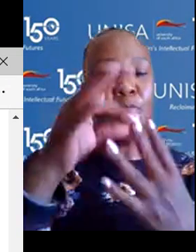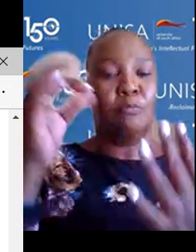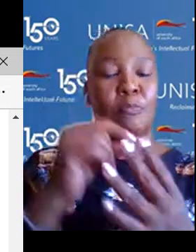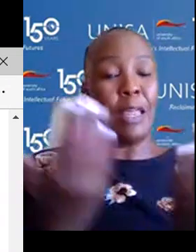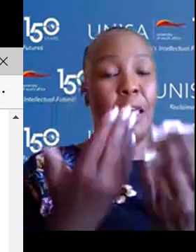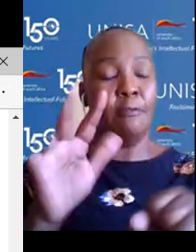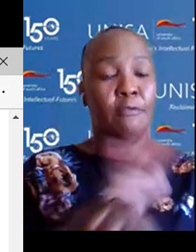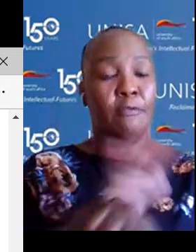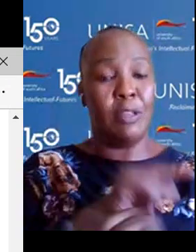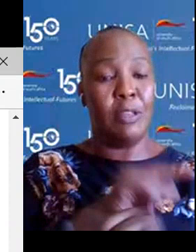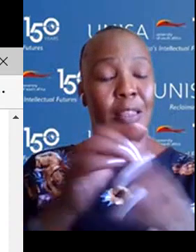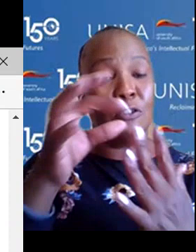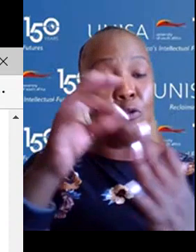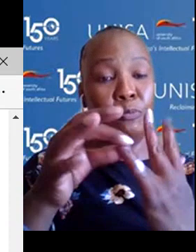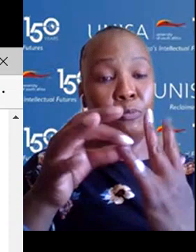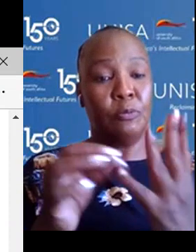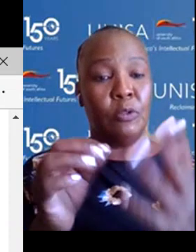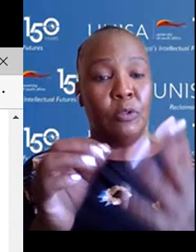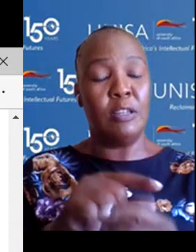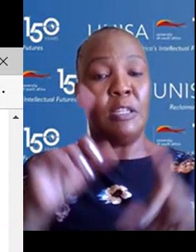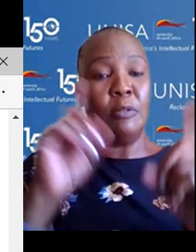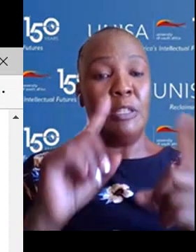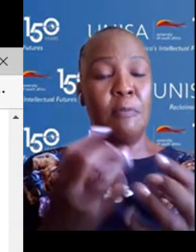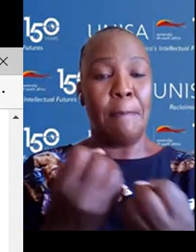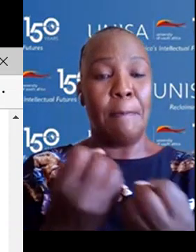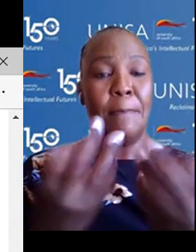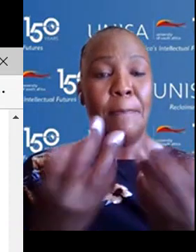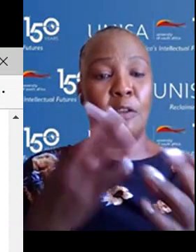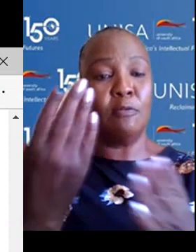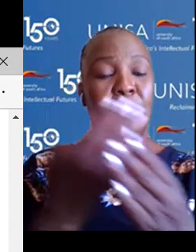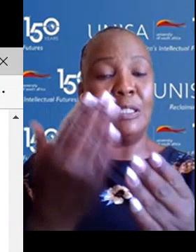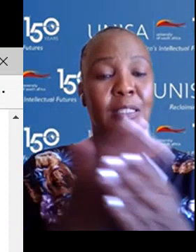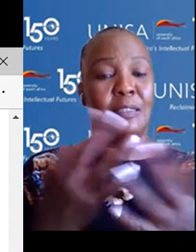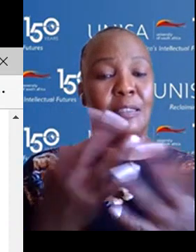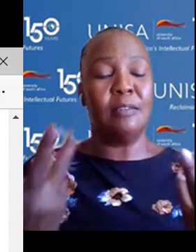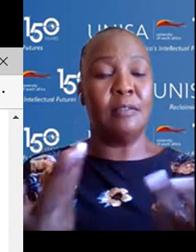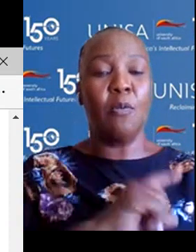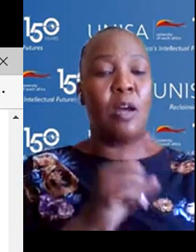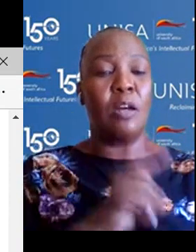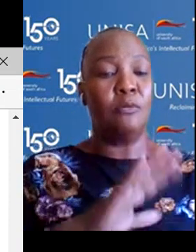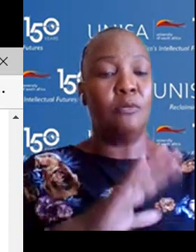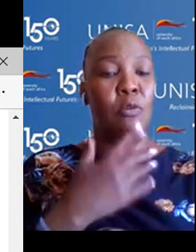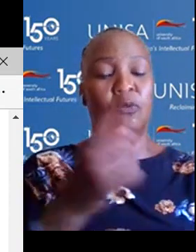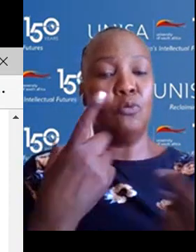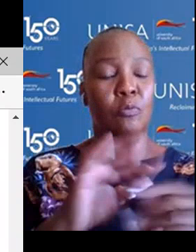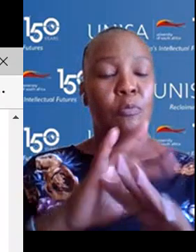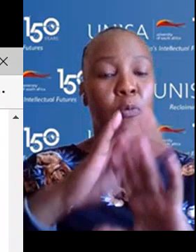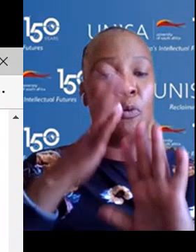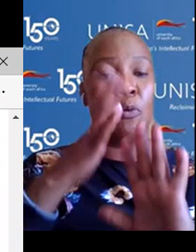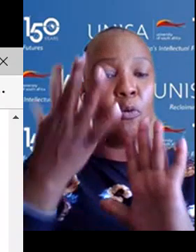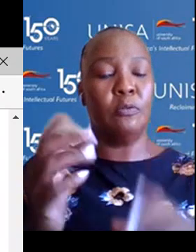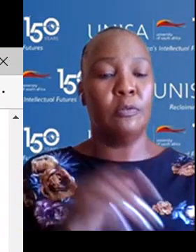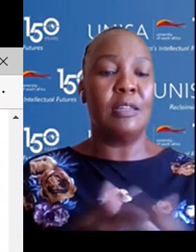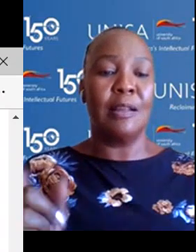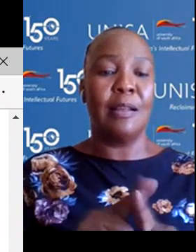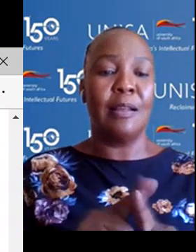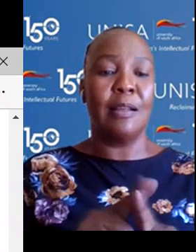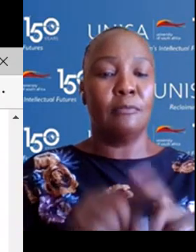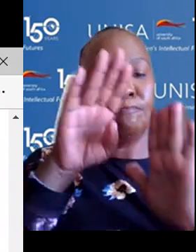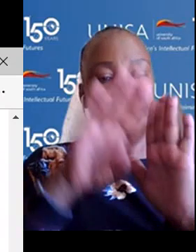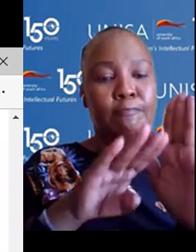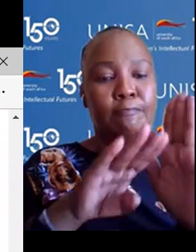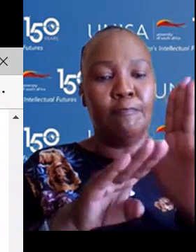these options, especially if you've got a lot of files and folders already, because it might want to do them all. And as I go down,